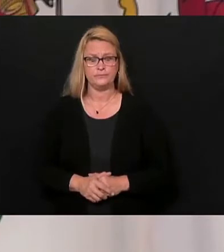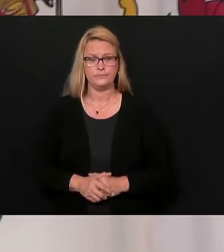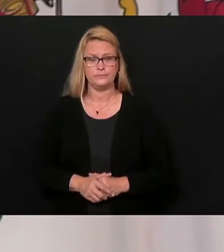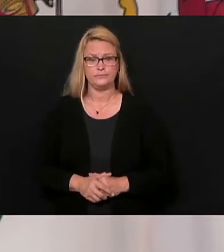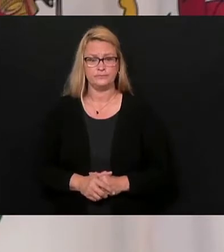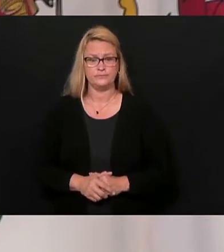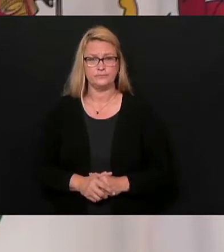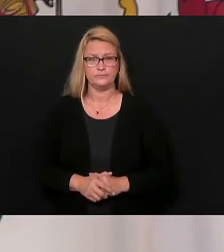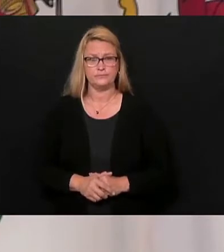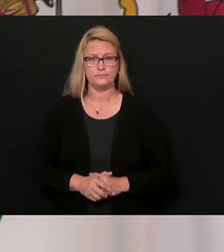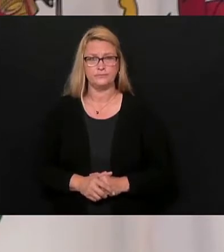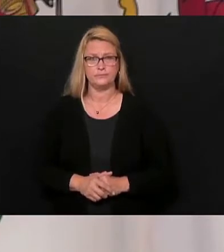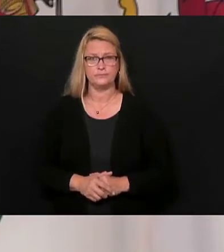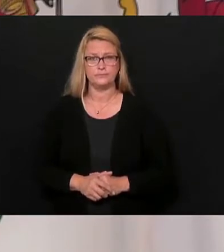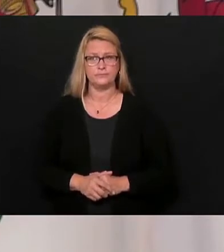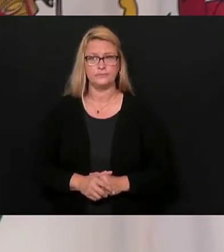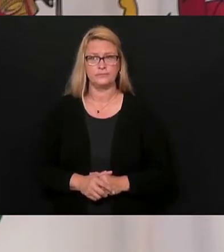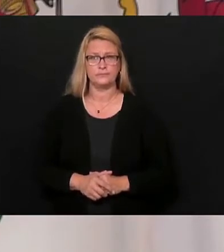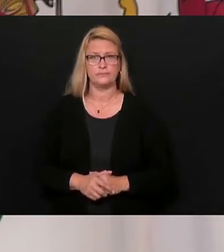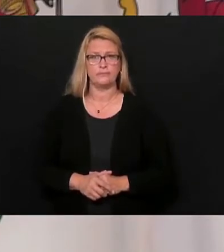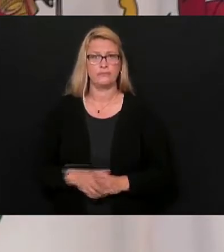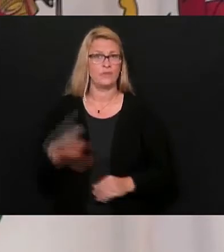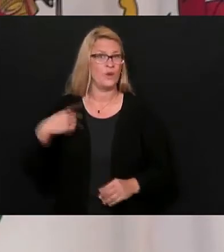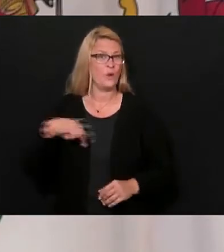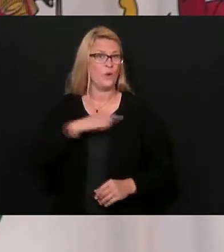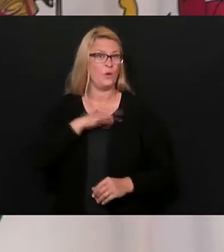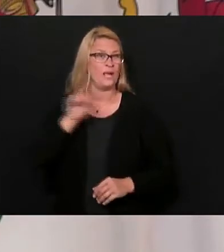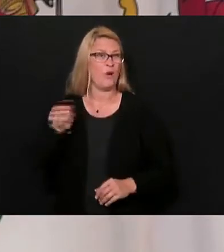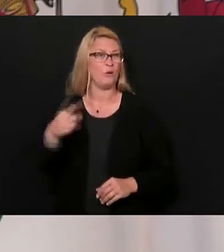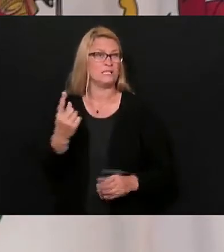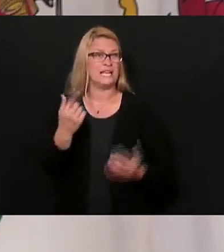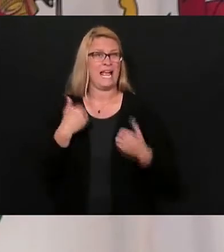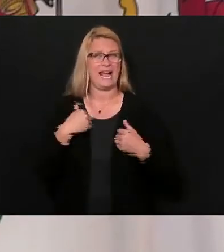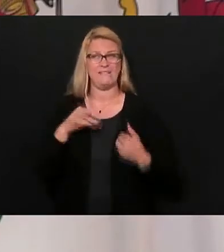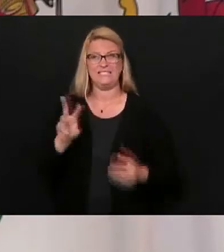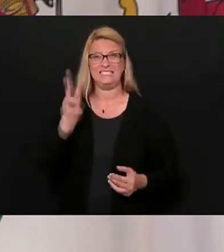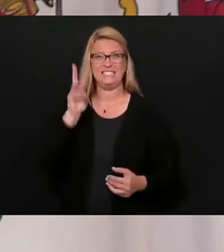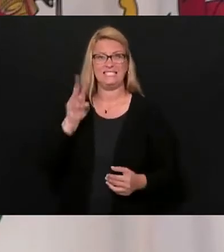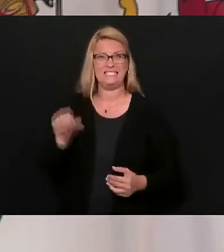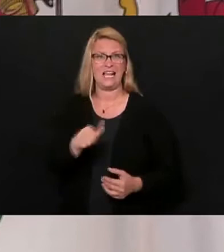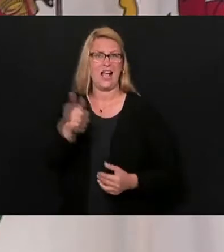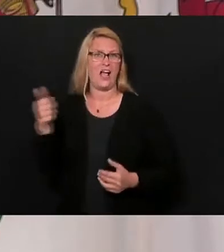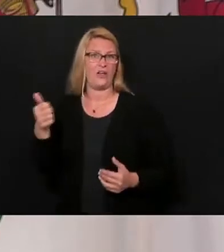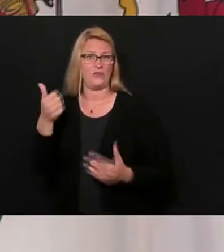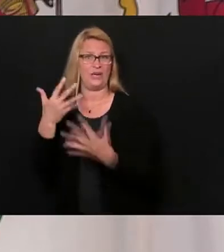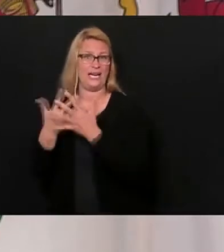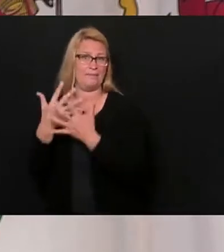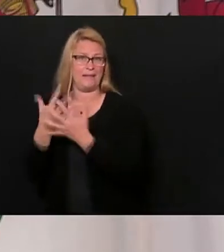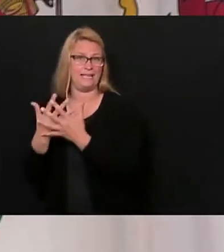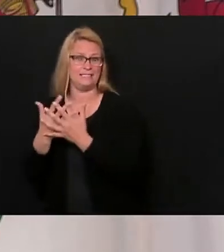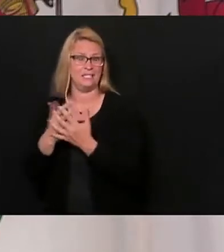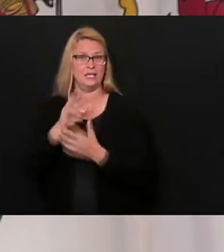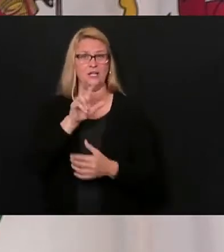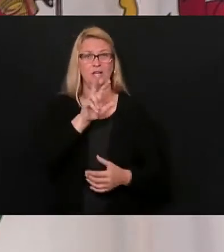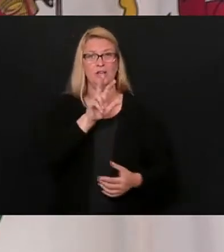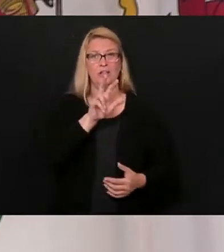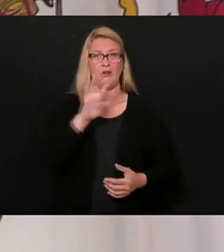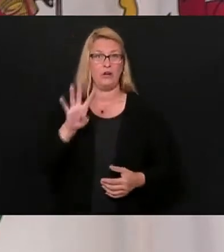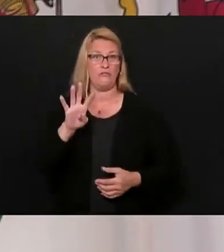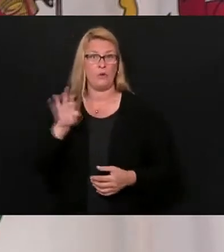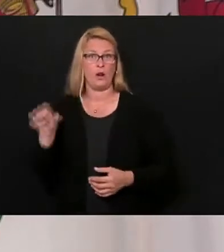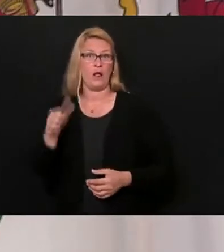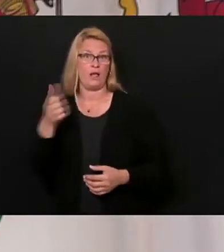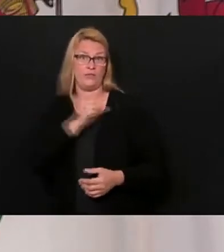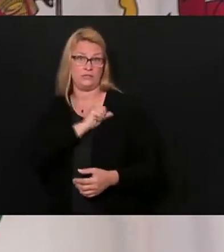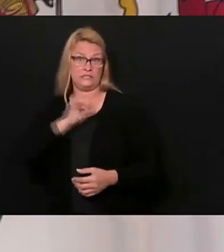You know, outside of this outbreak, we only have 6 other inmates and 34 other